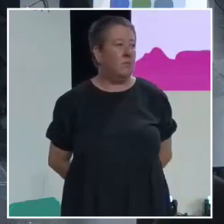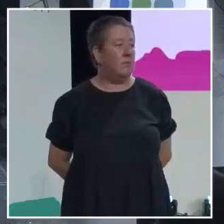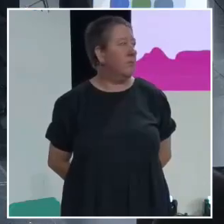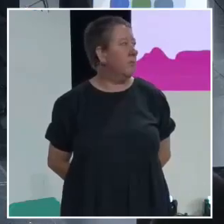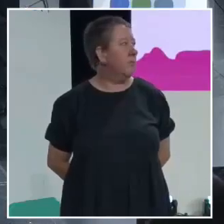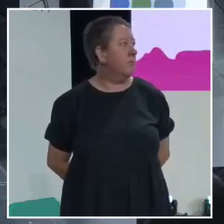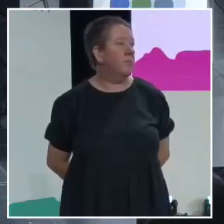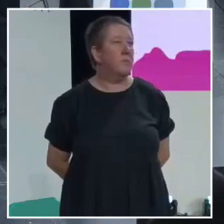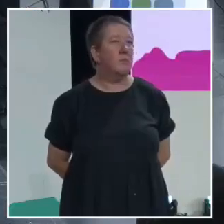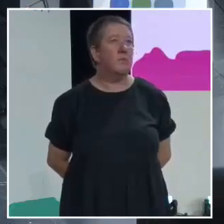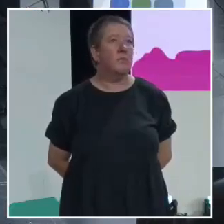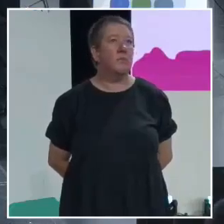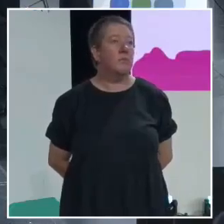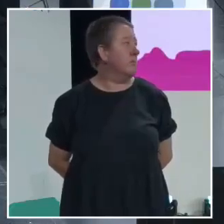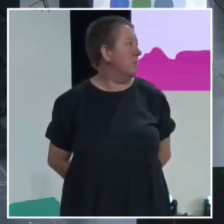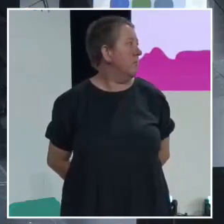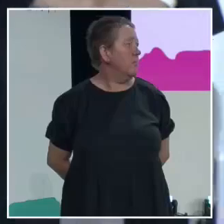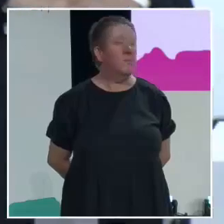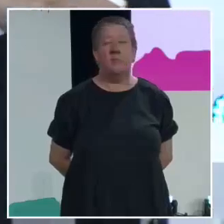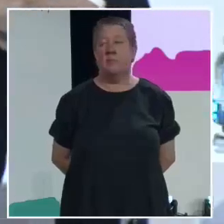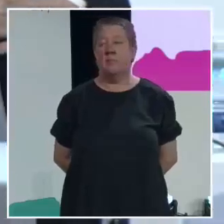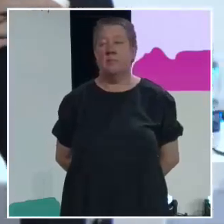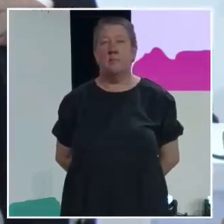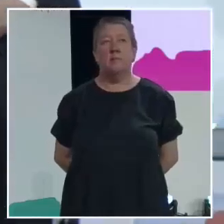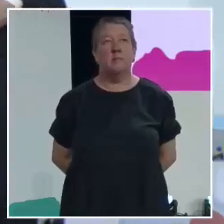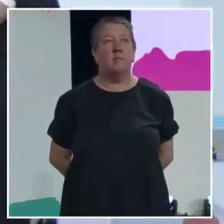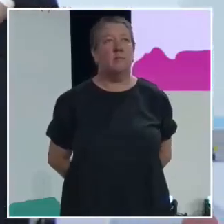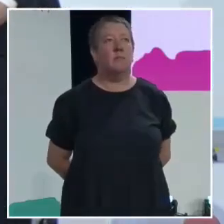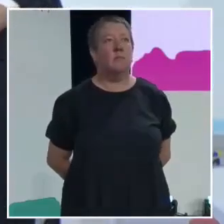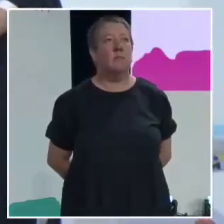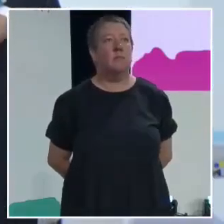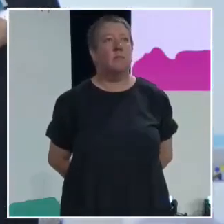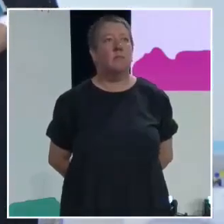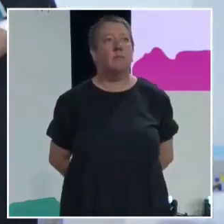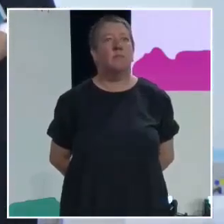So the photographer is at the back, if you can see them over there. Someone is waving.